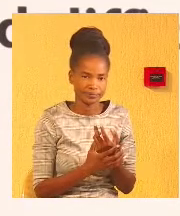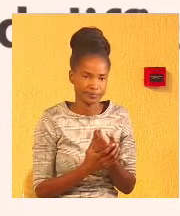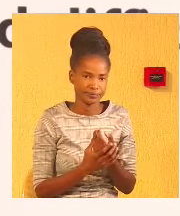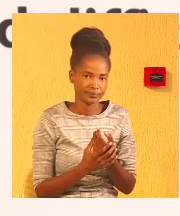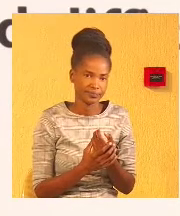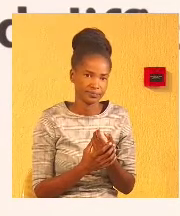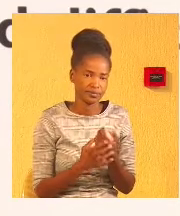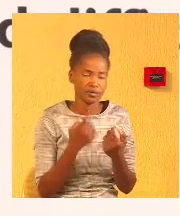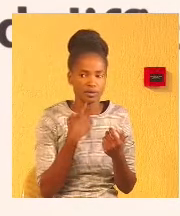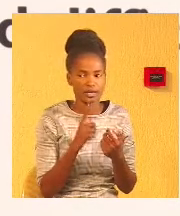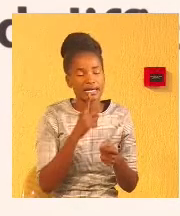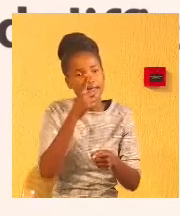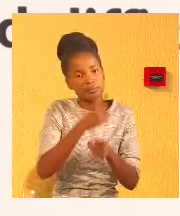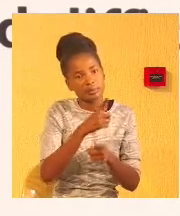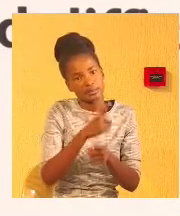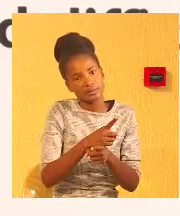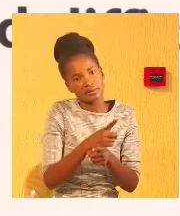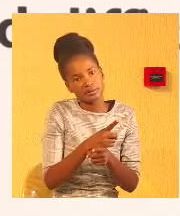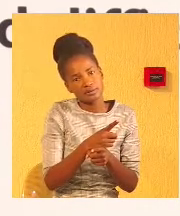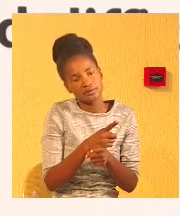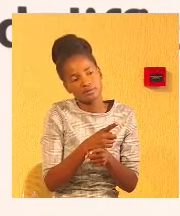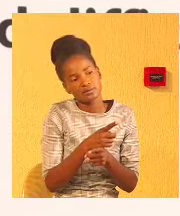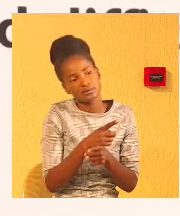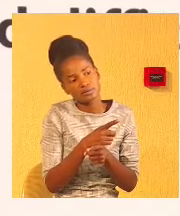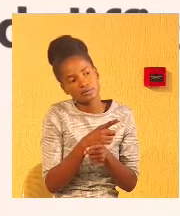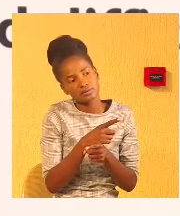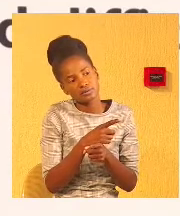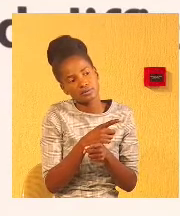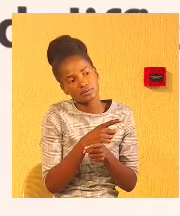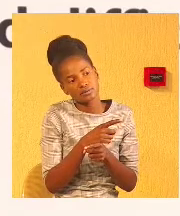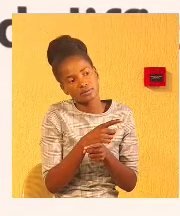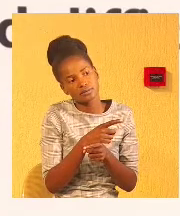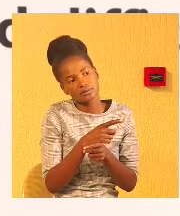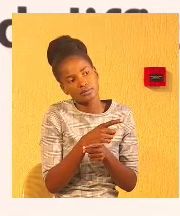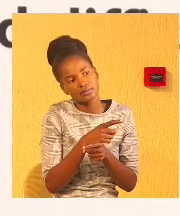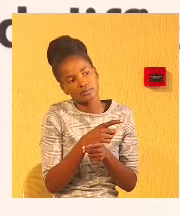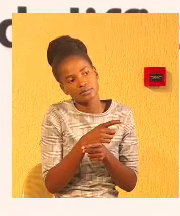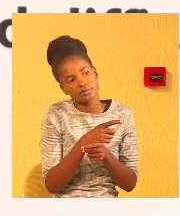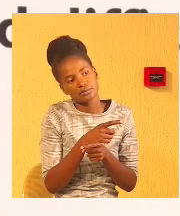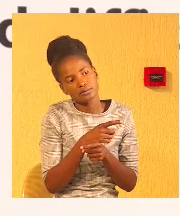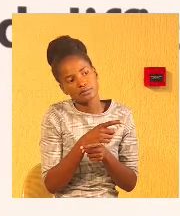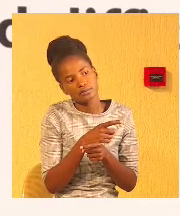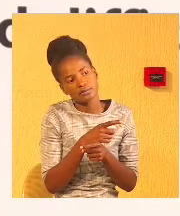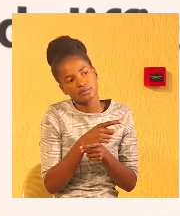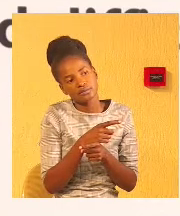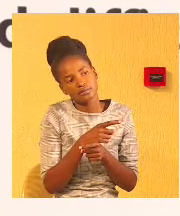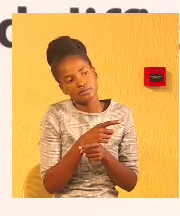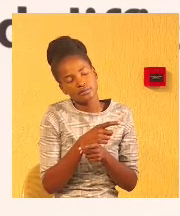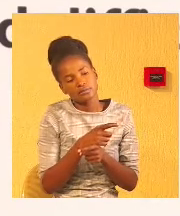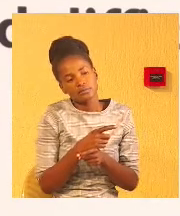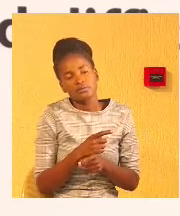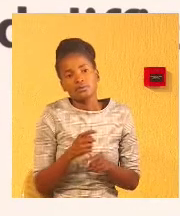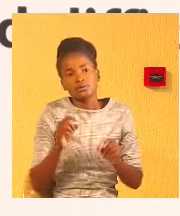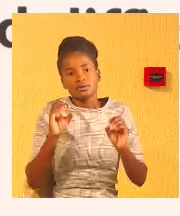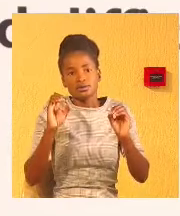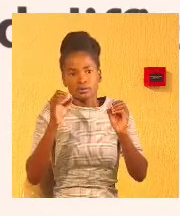that question is to say government took note of the issue of inadequate market access for agricultural produce